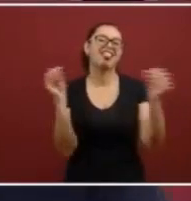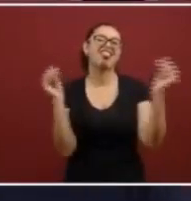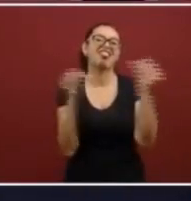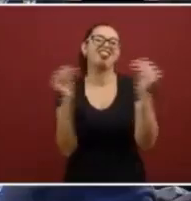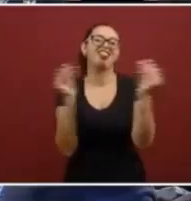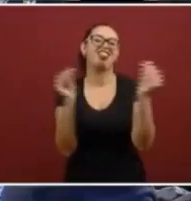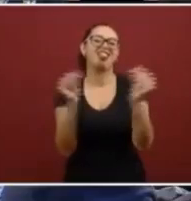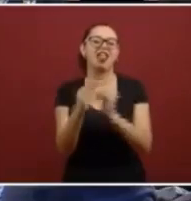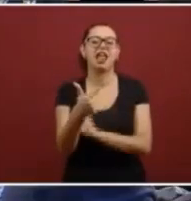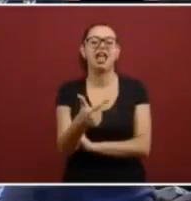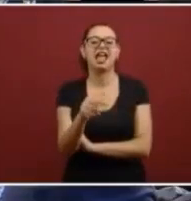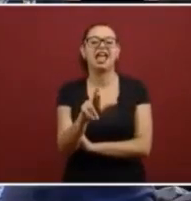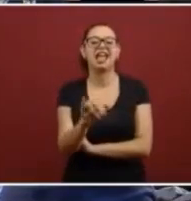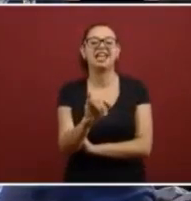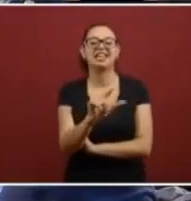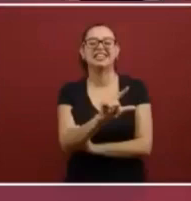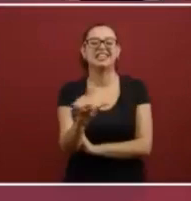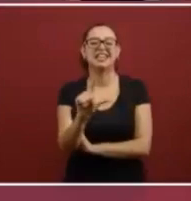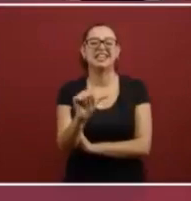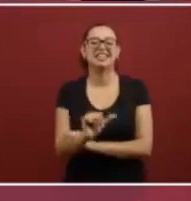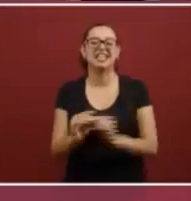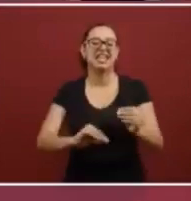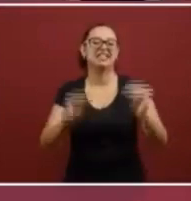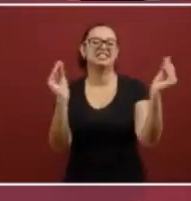It's colloquially called grilla. o más